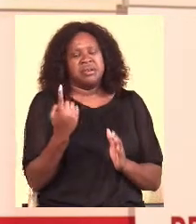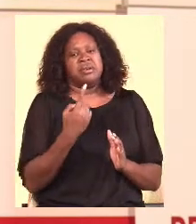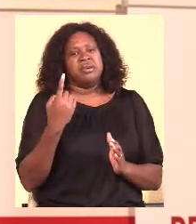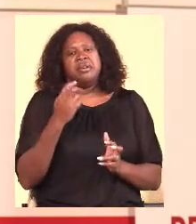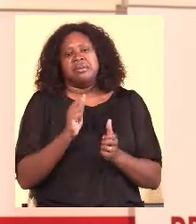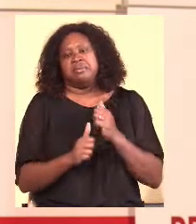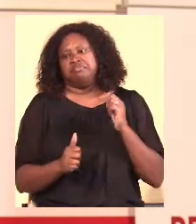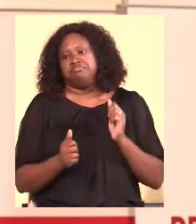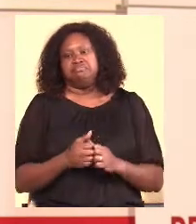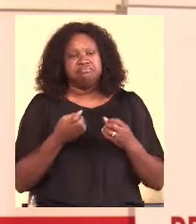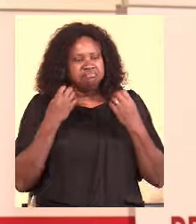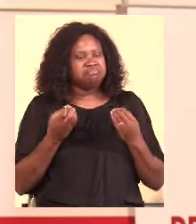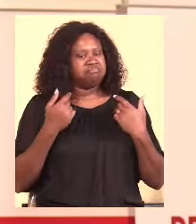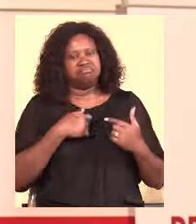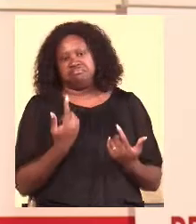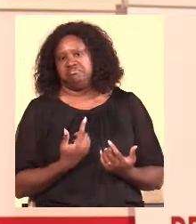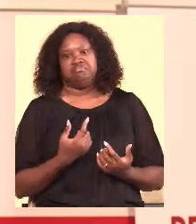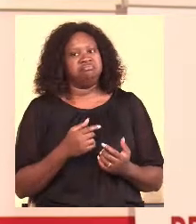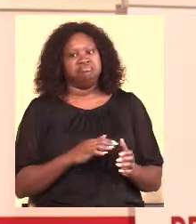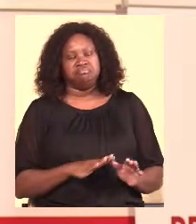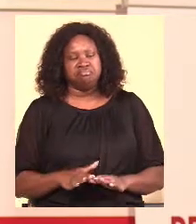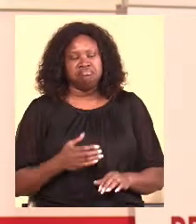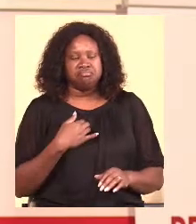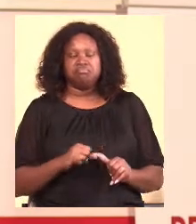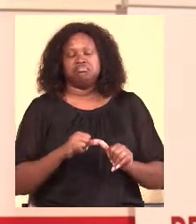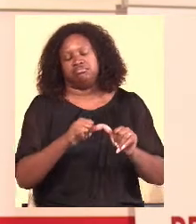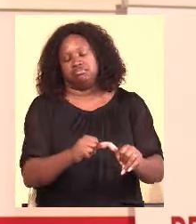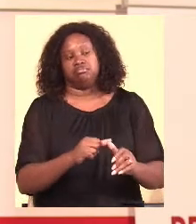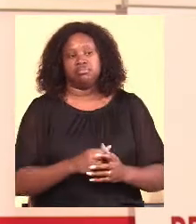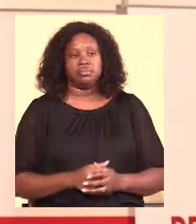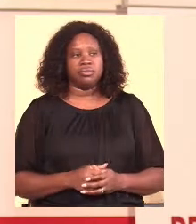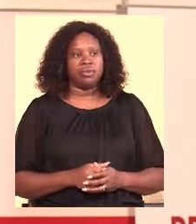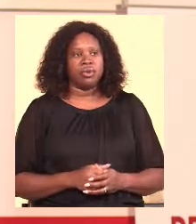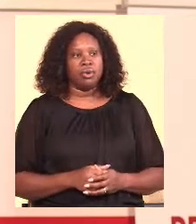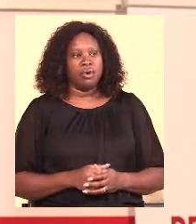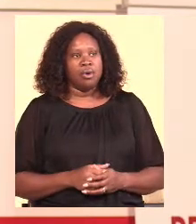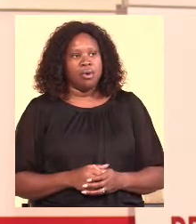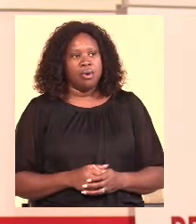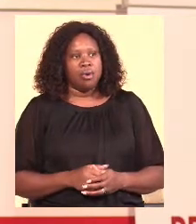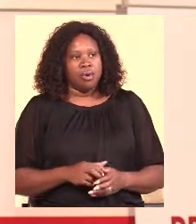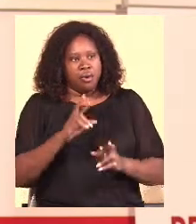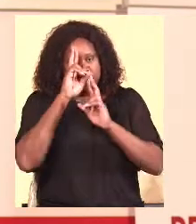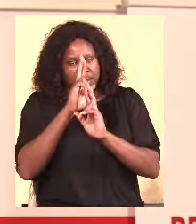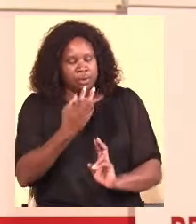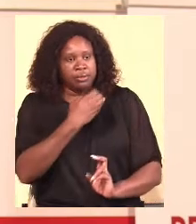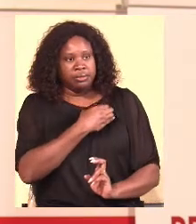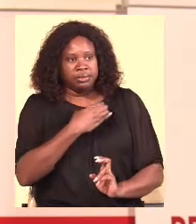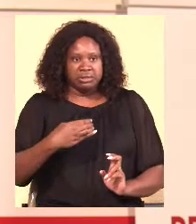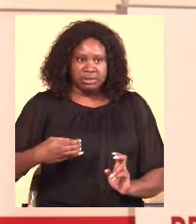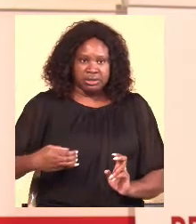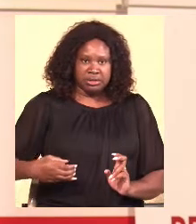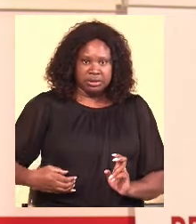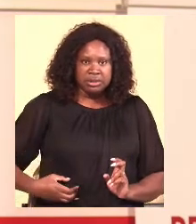our peril. His Excellency's decisive leadership and